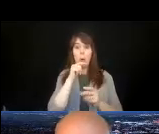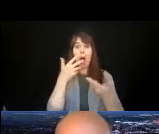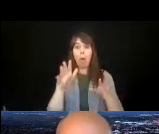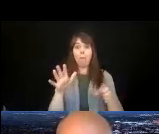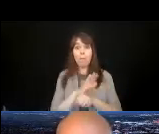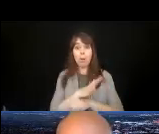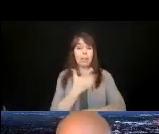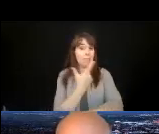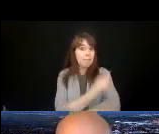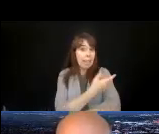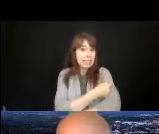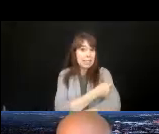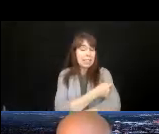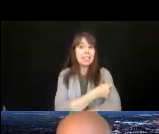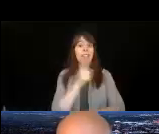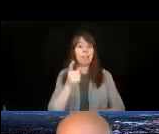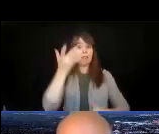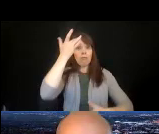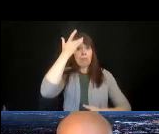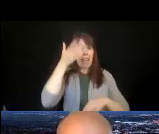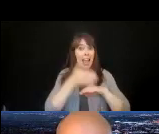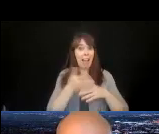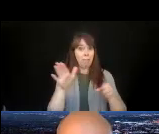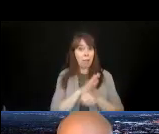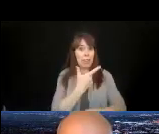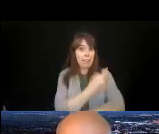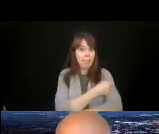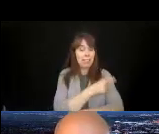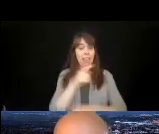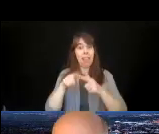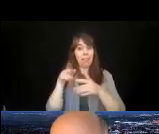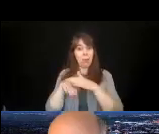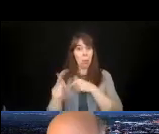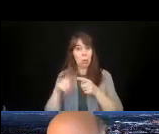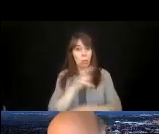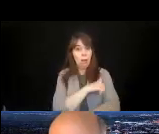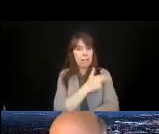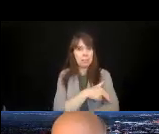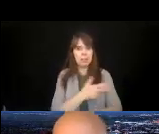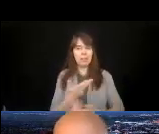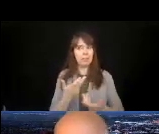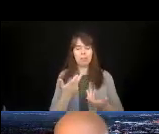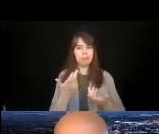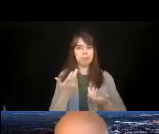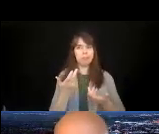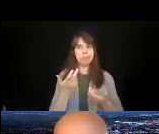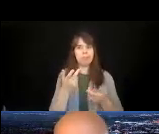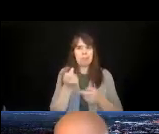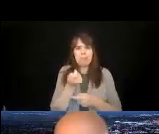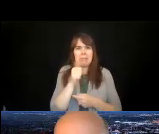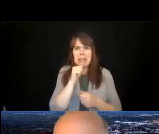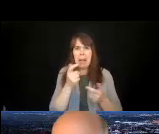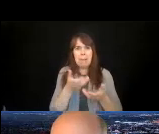hospitalization because of COVID infection, who are completely vaccinated more than 2 weeks, after their